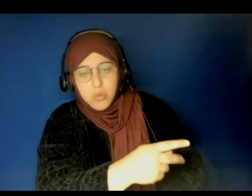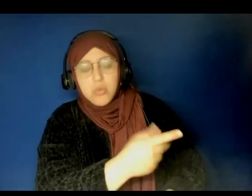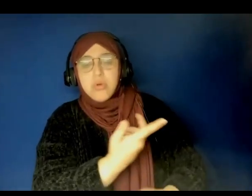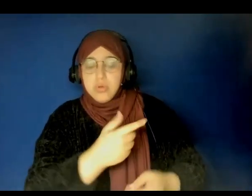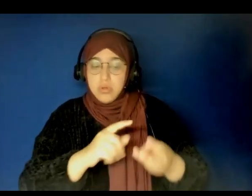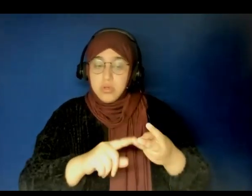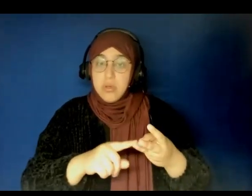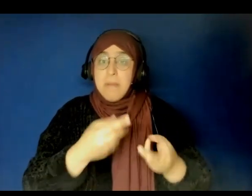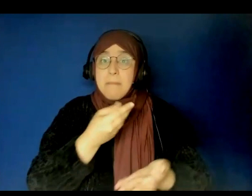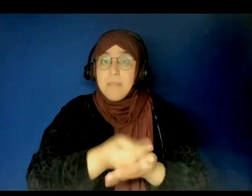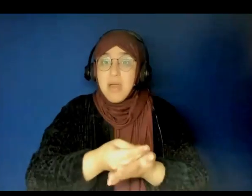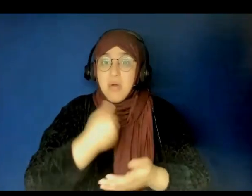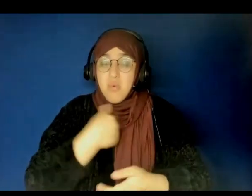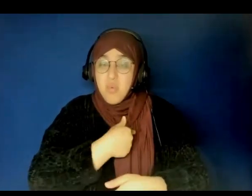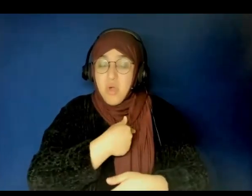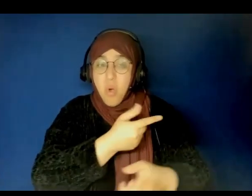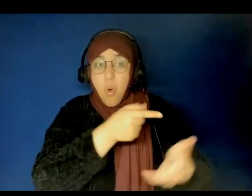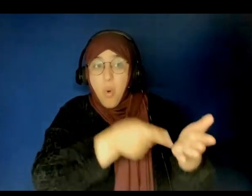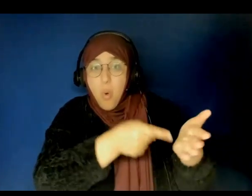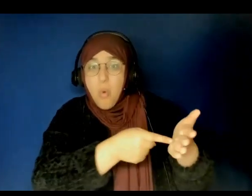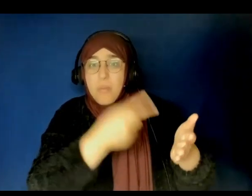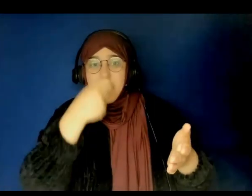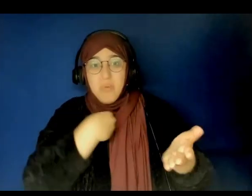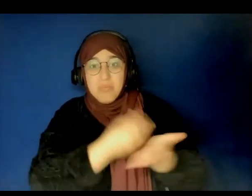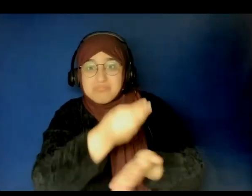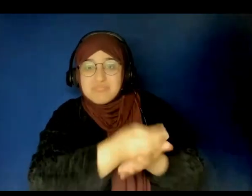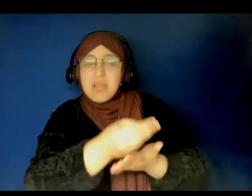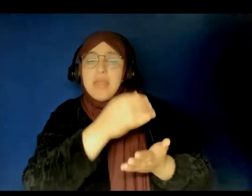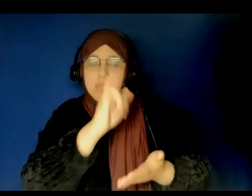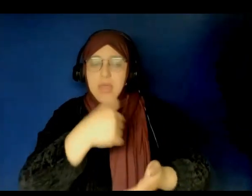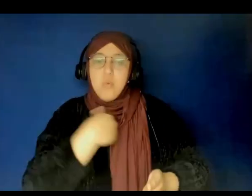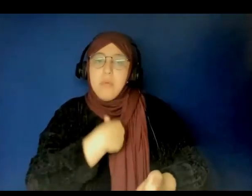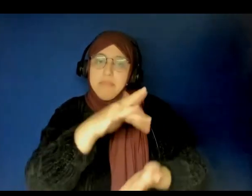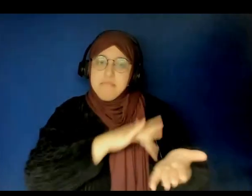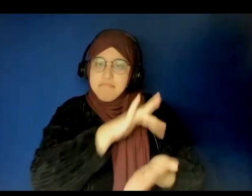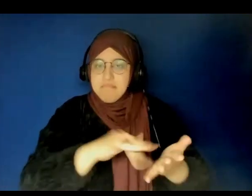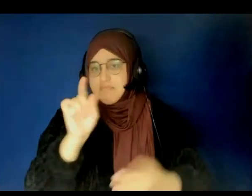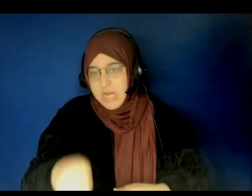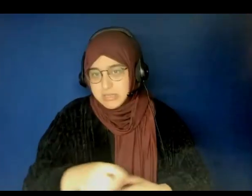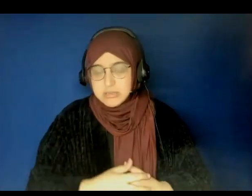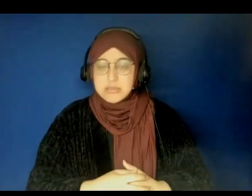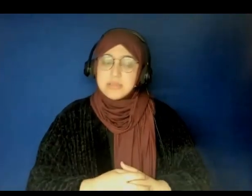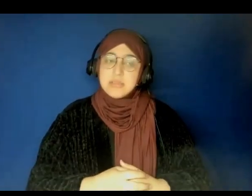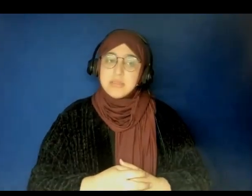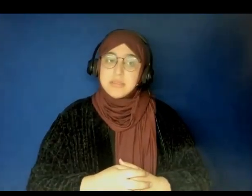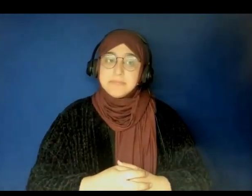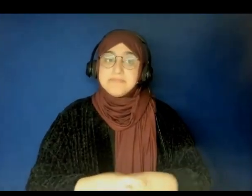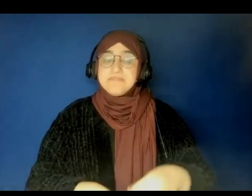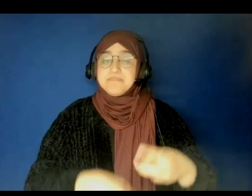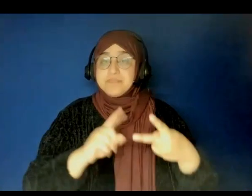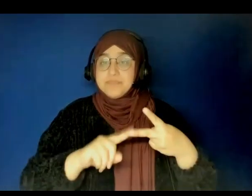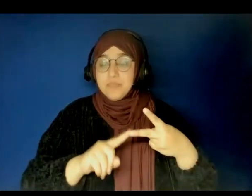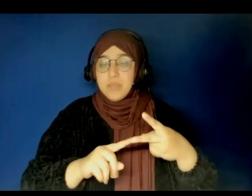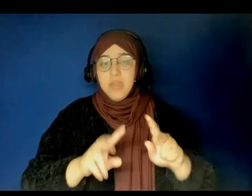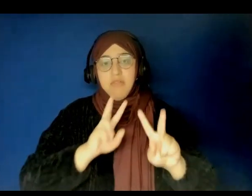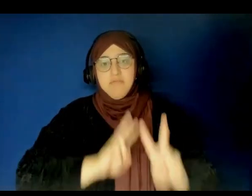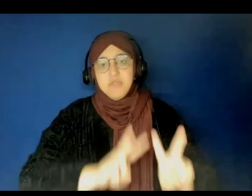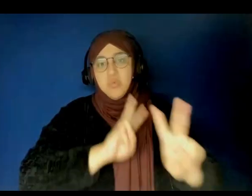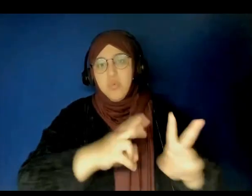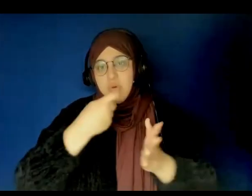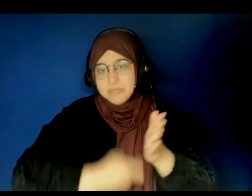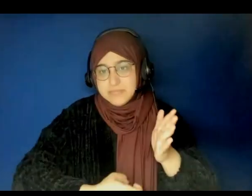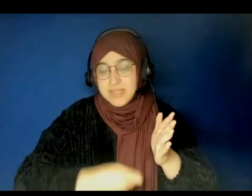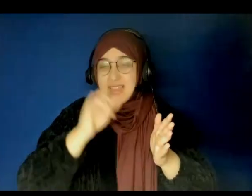of purchases, we also pay those. Secondly, our funeral costs. One of the last things that you want